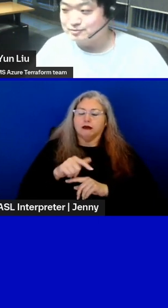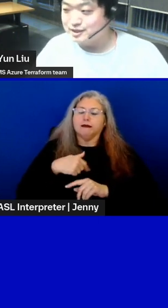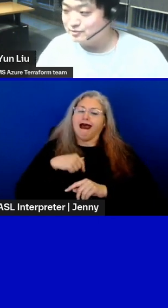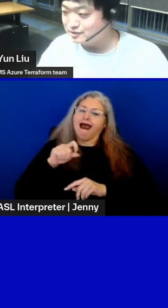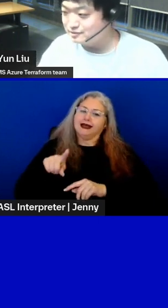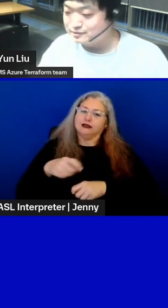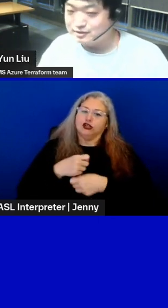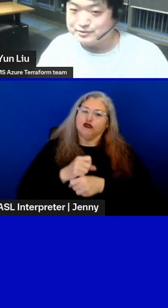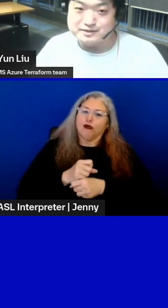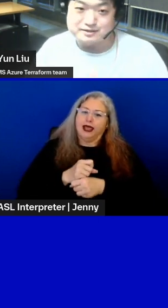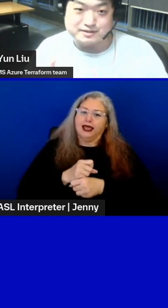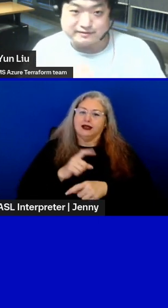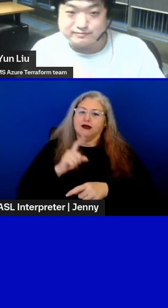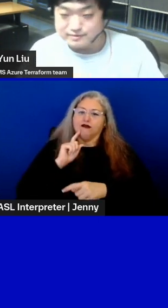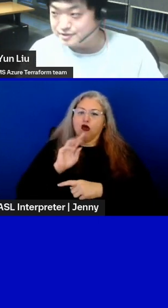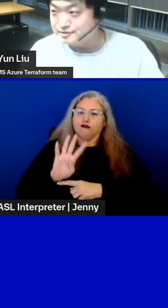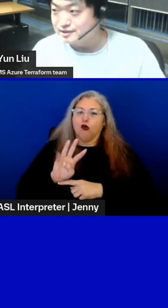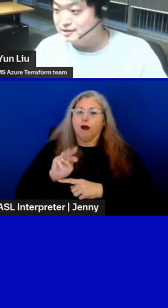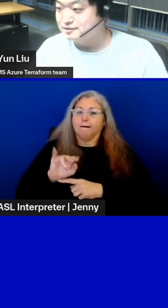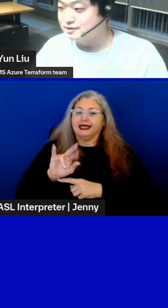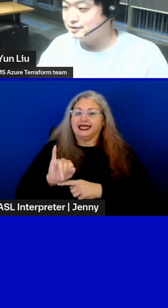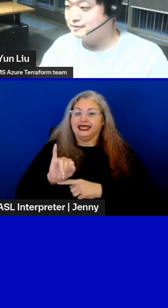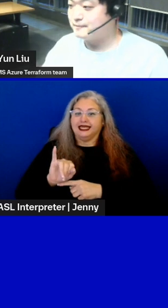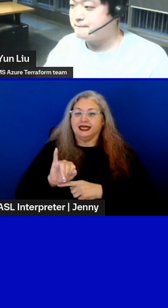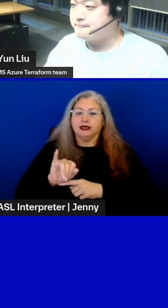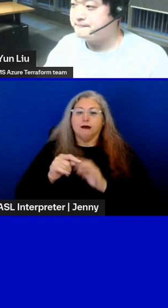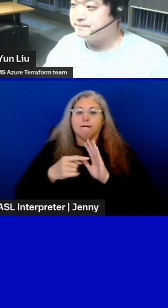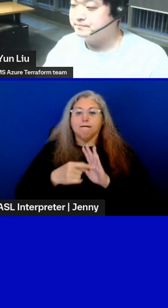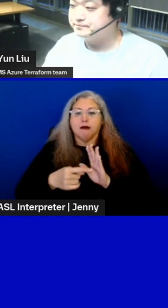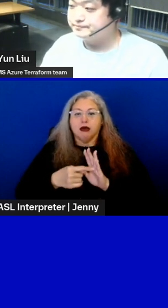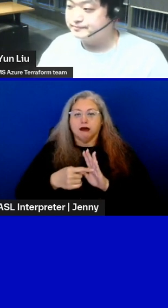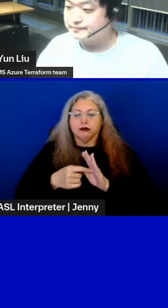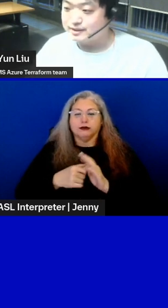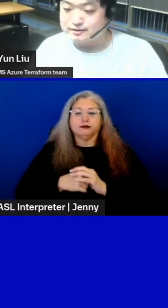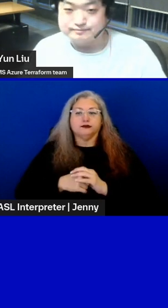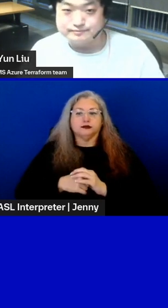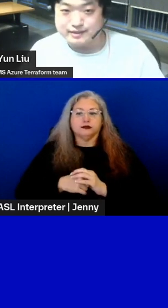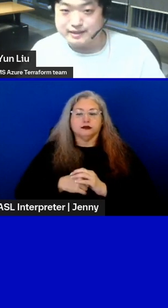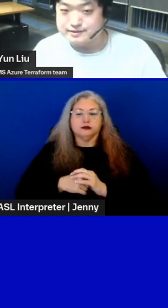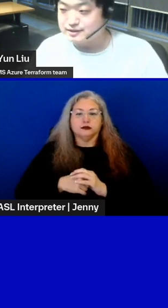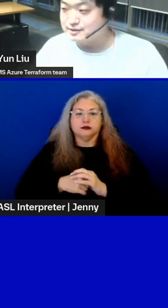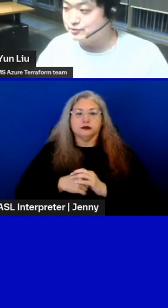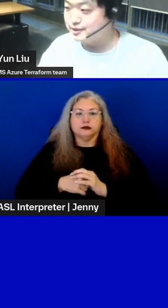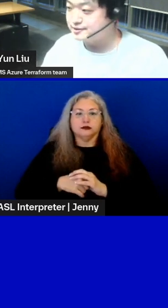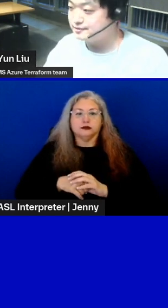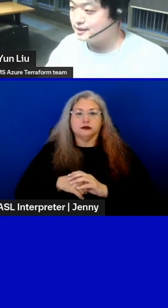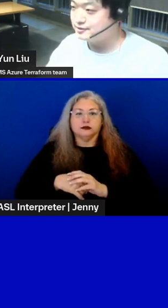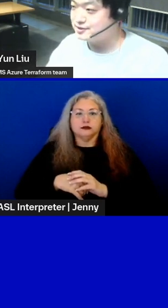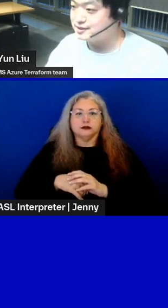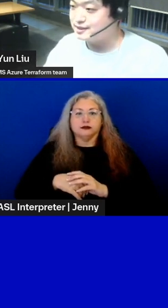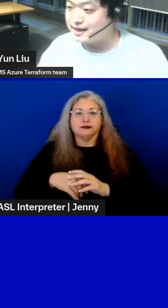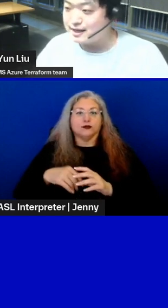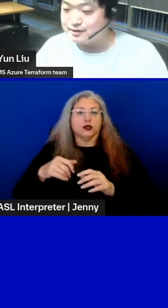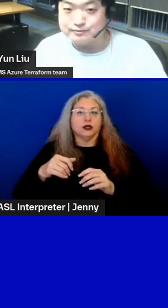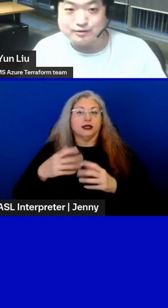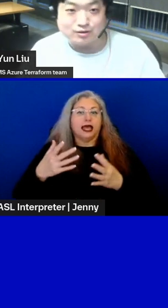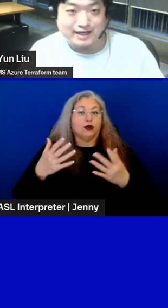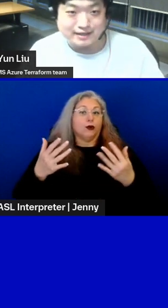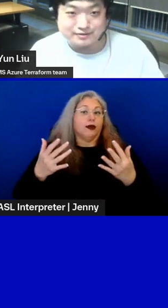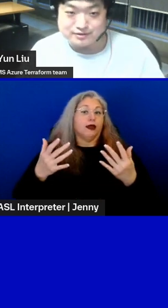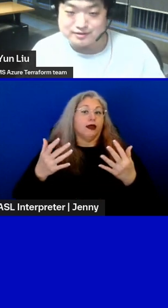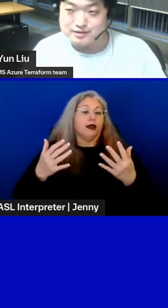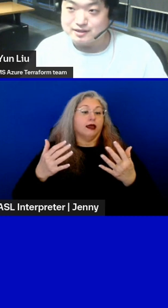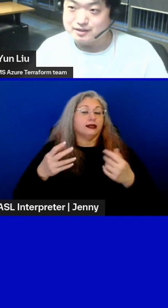GPT-4 mini model with a subscription version. Um, and let's wait and see how